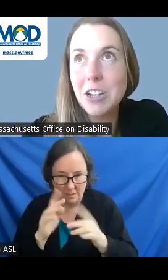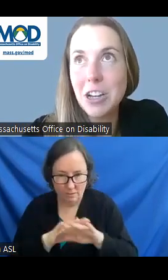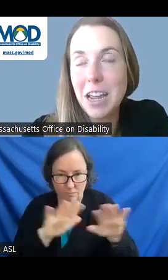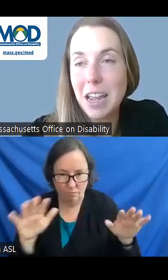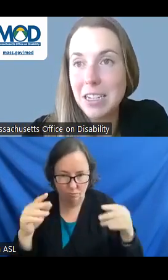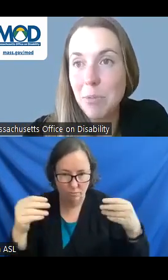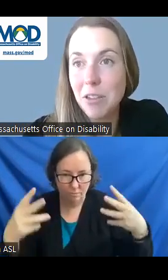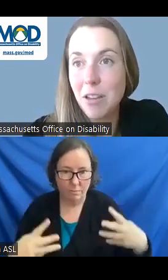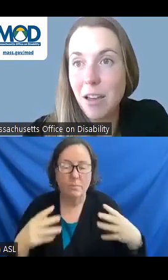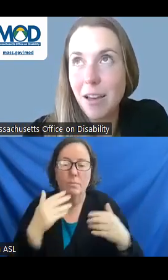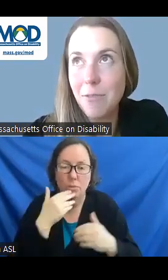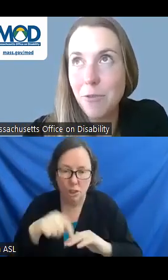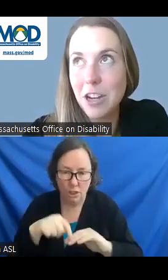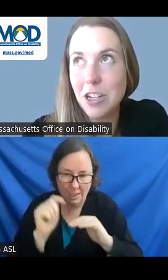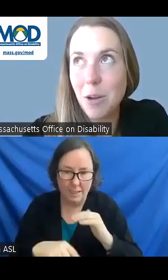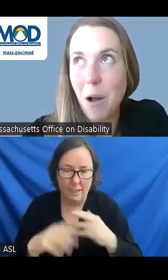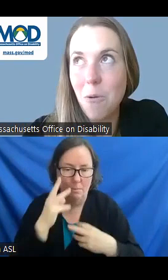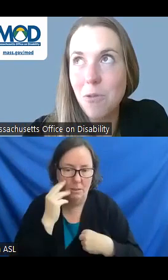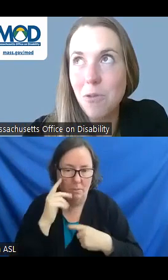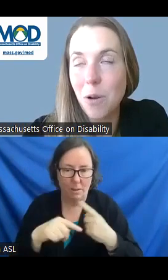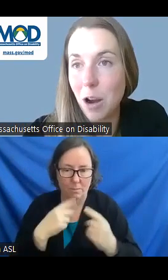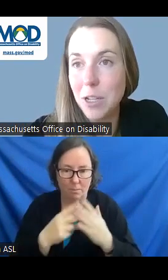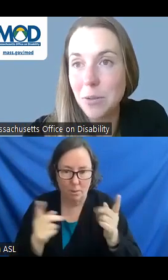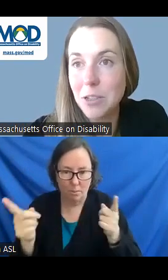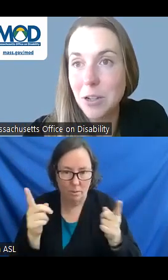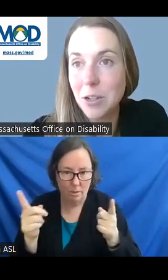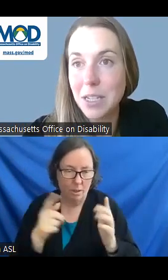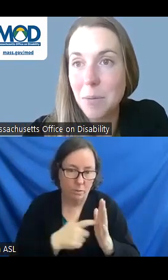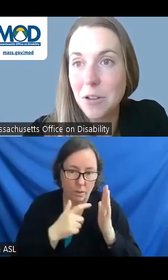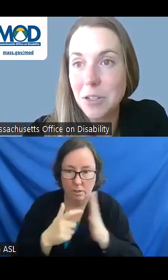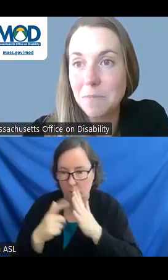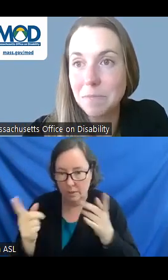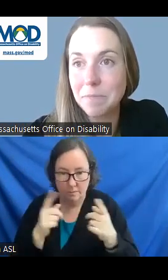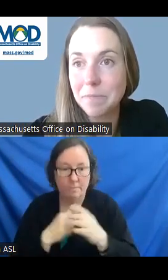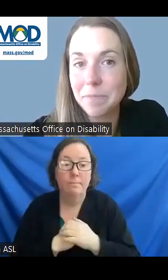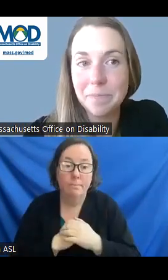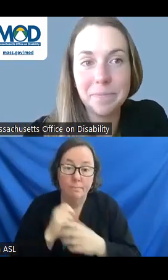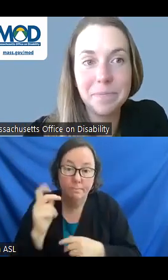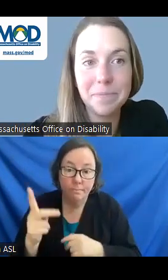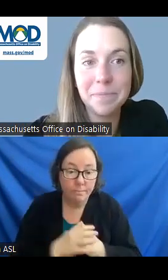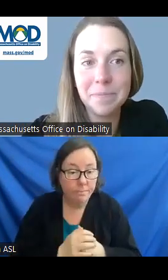really good in-depth information about the requirements around service animals.